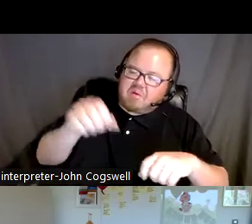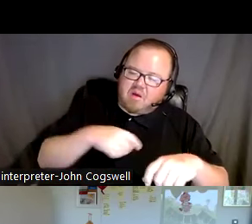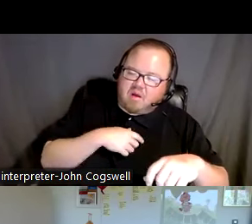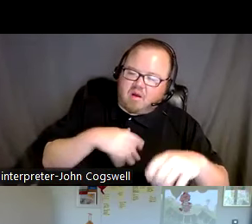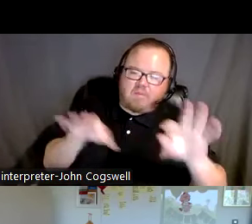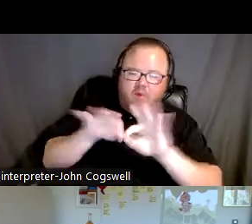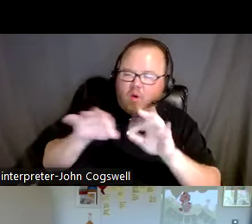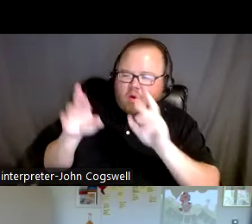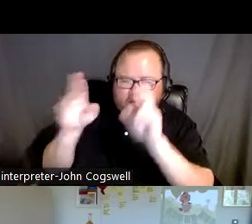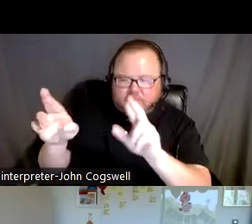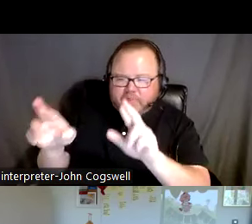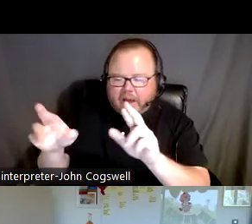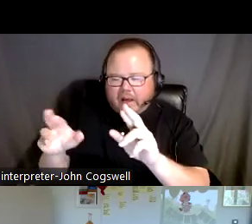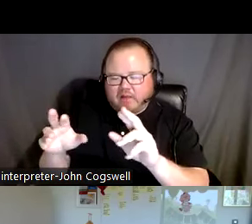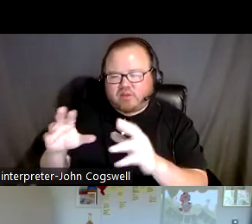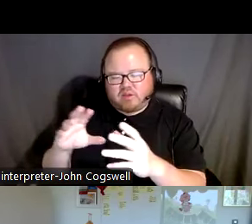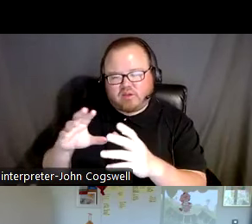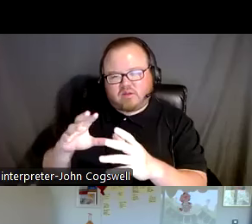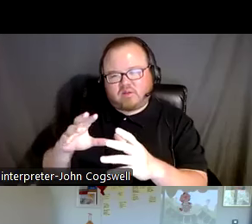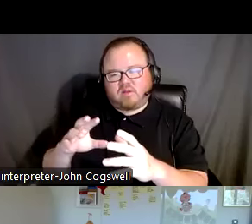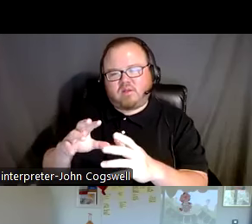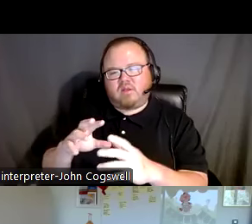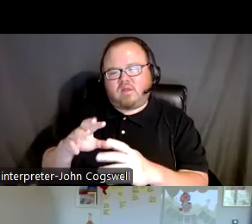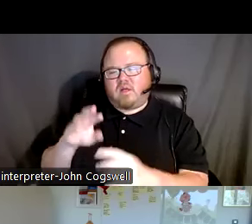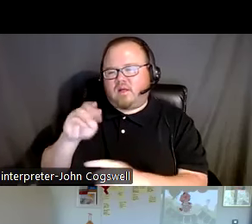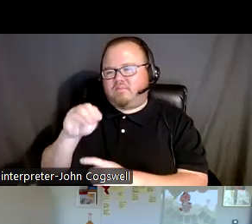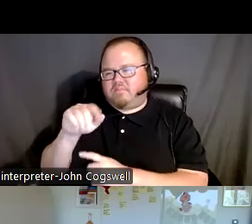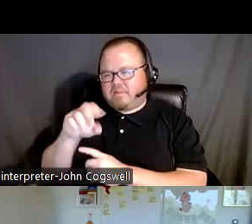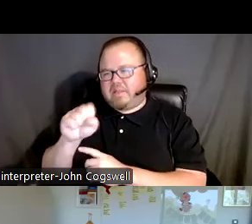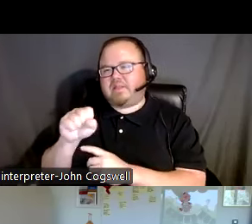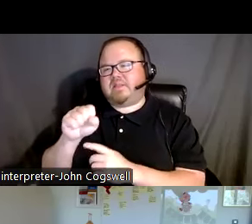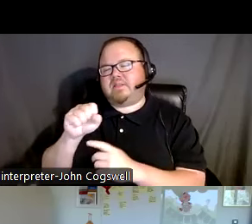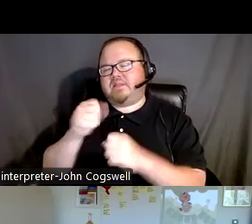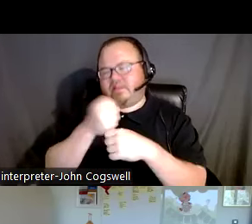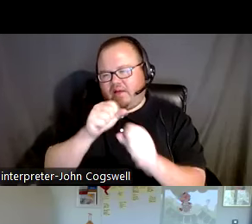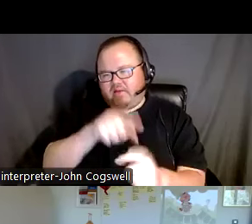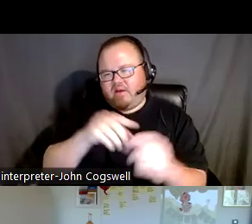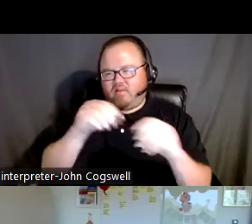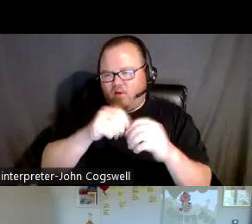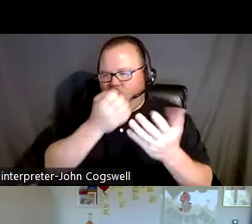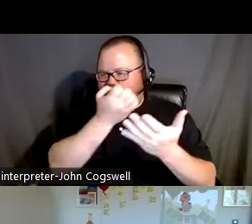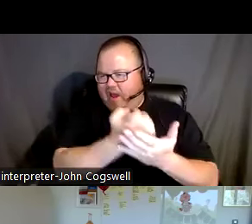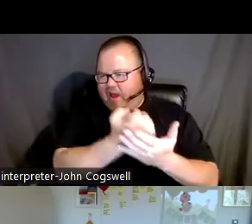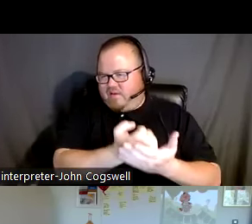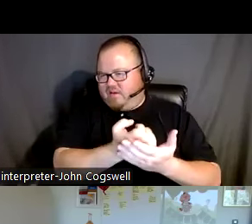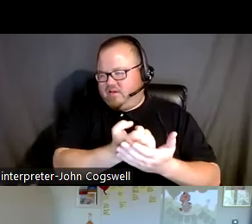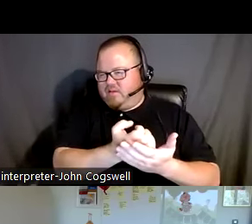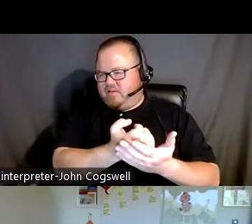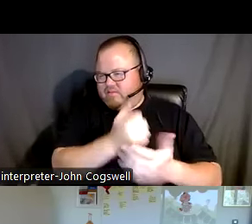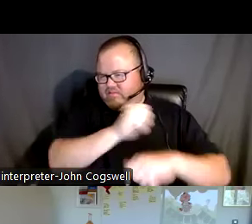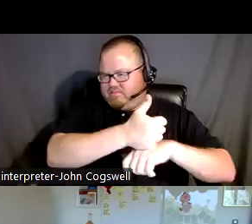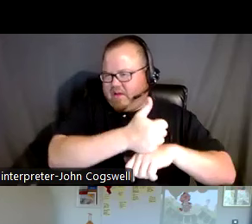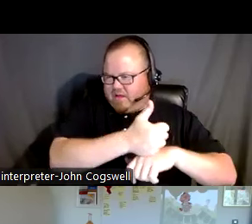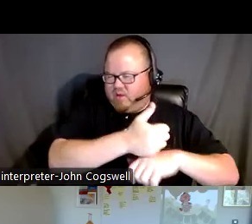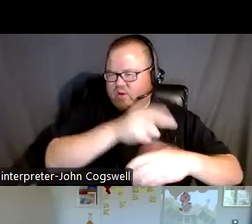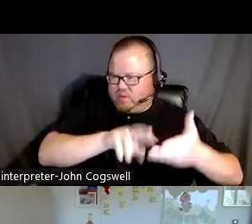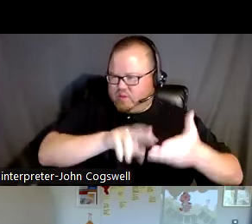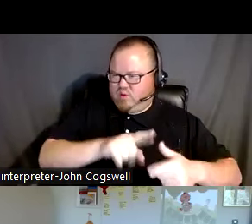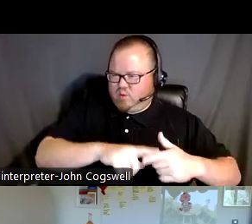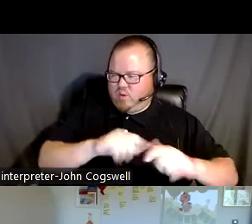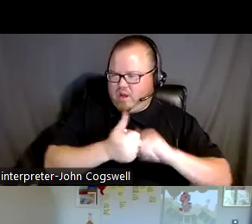respect as possible, even though mean safety has been shown to be evidence-based and the most researched effective way to prevent and reduce suicide